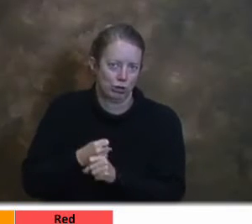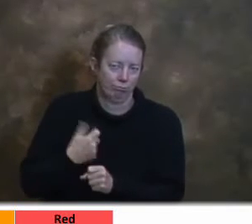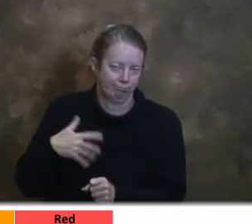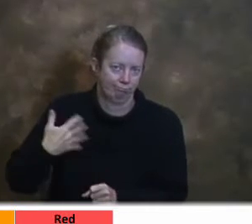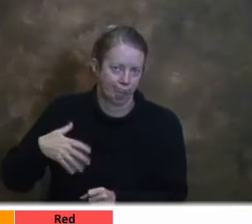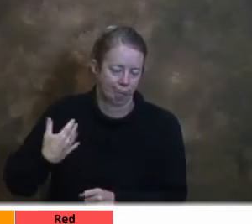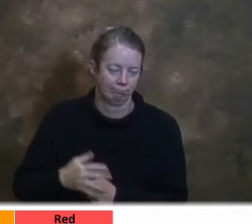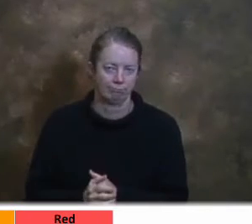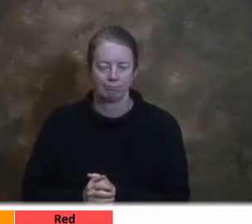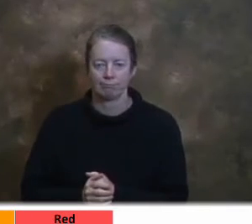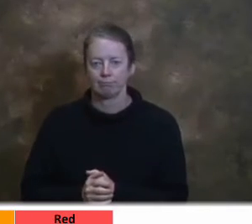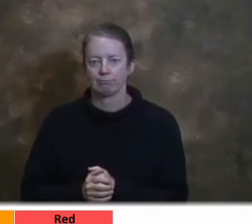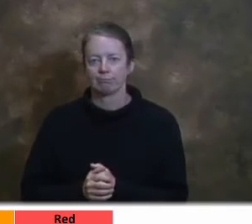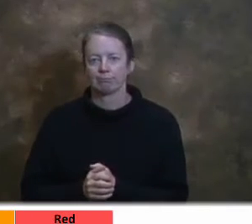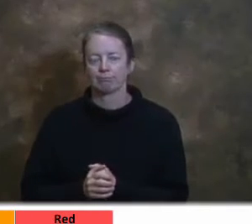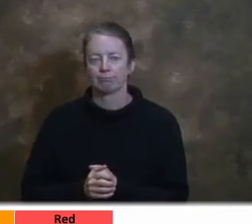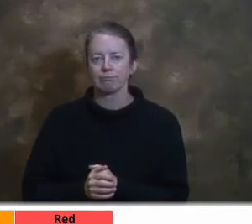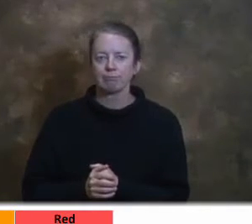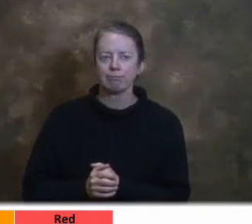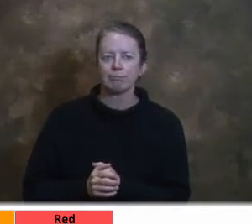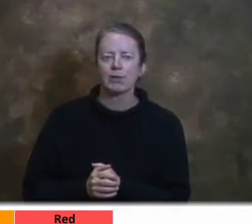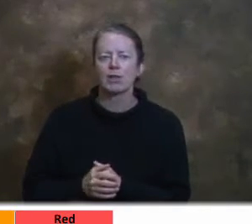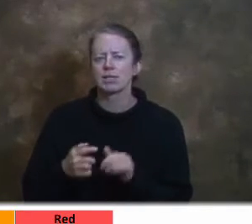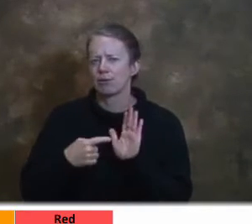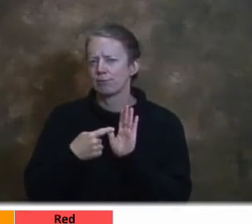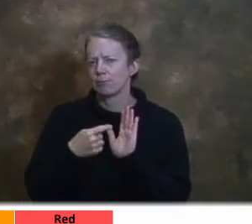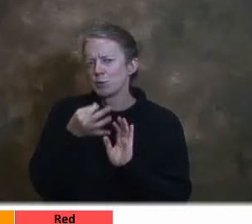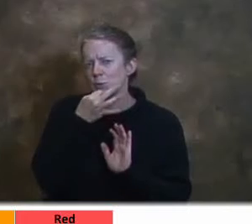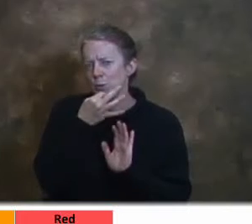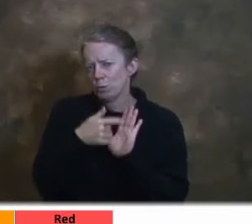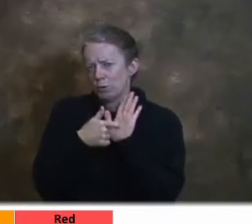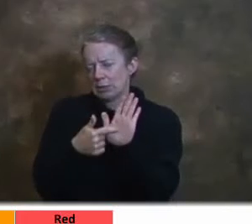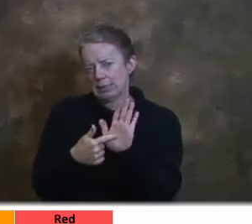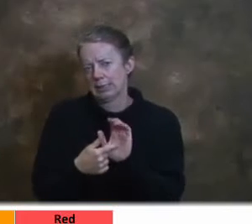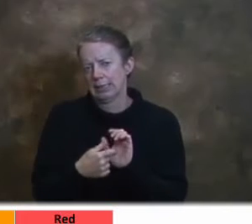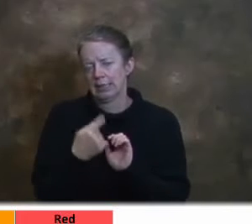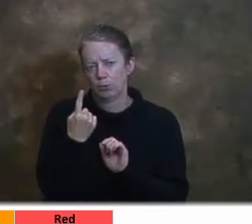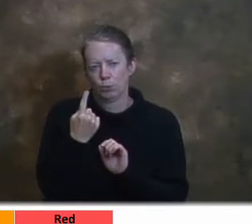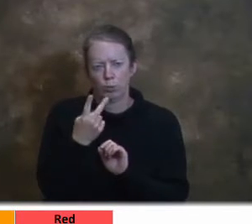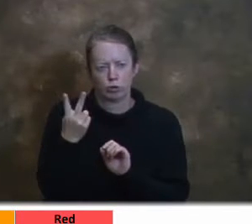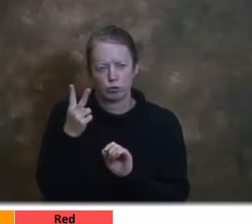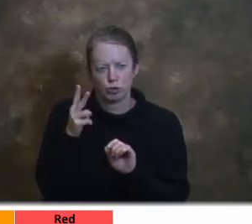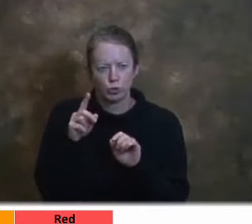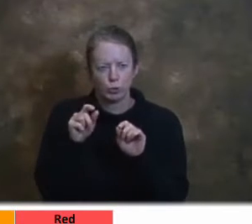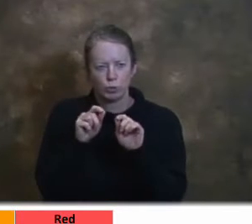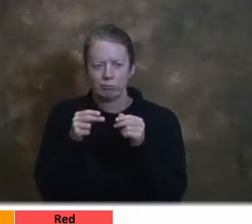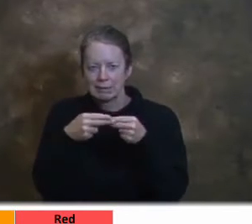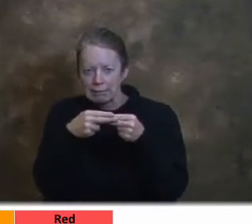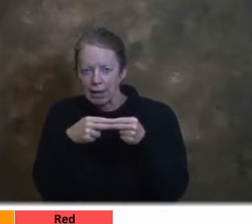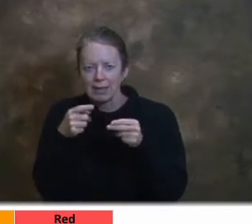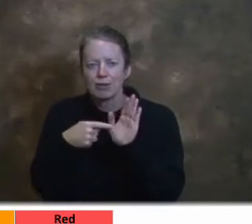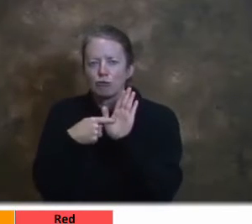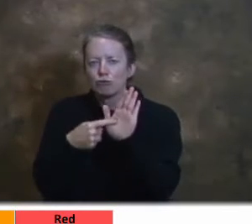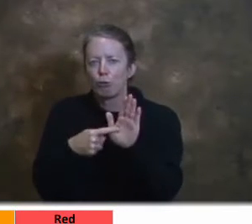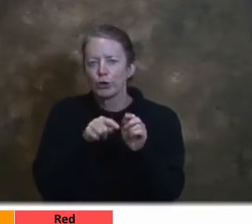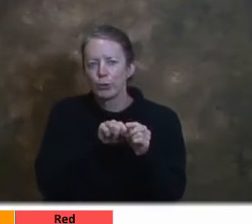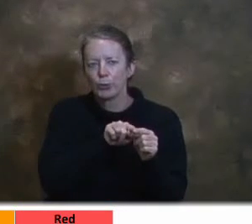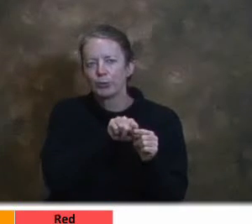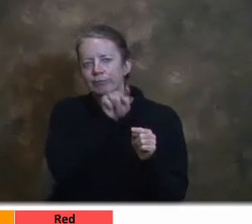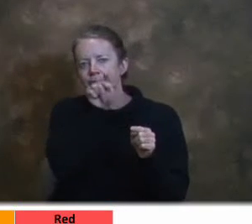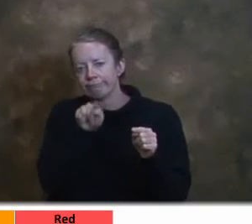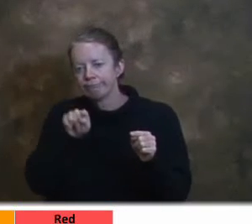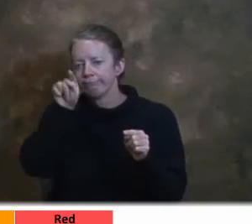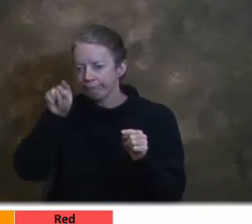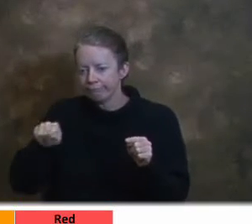ago. And in a couple of slides, I'll show you that illustration through our Epi Curve. Additionally, the